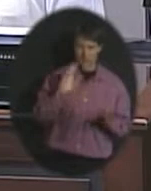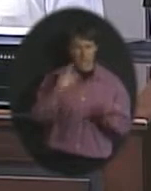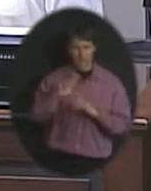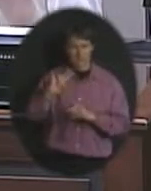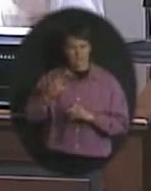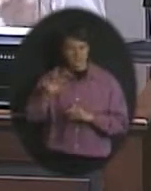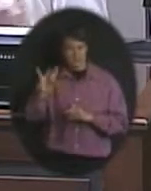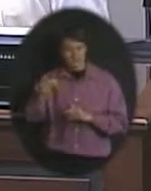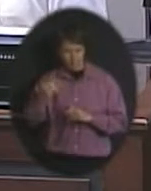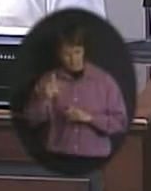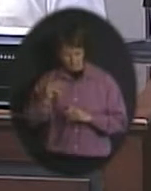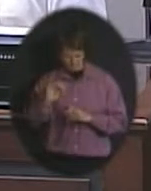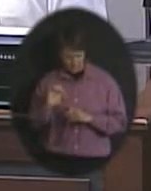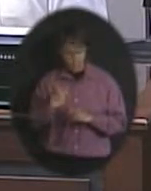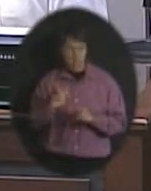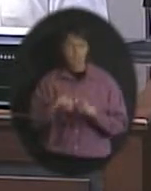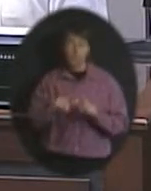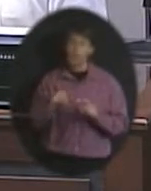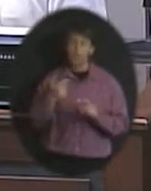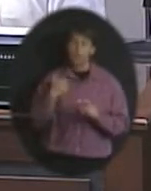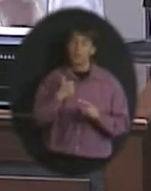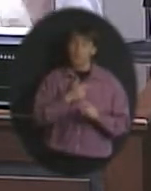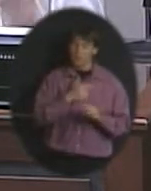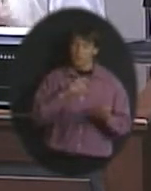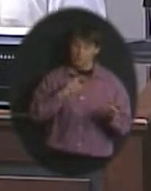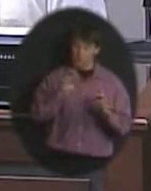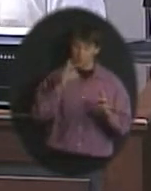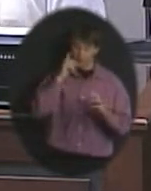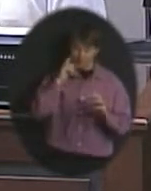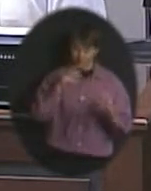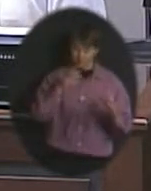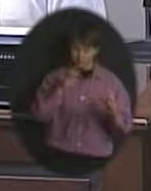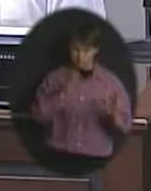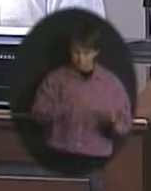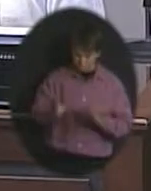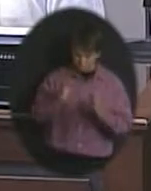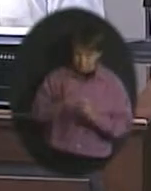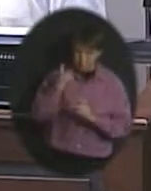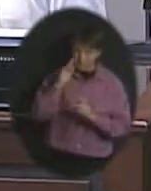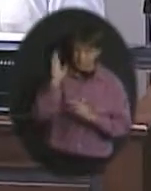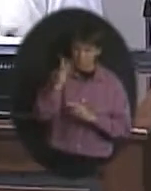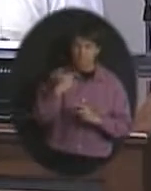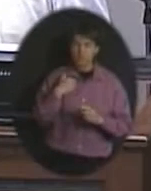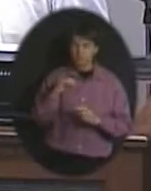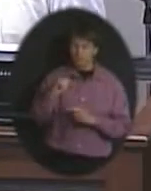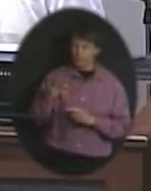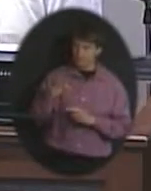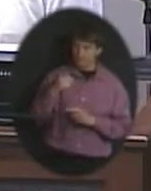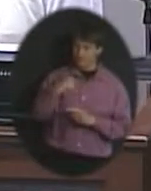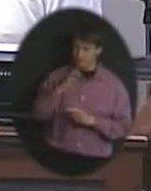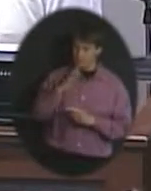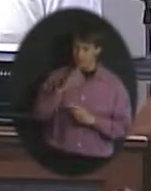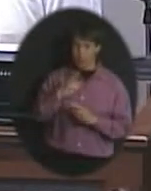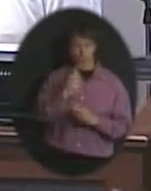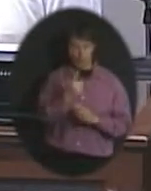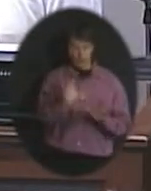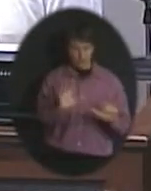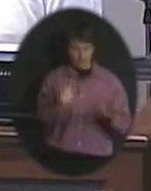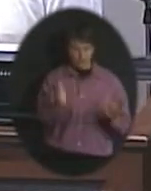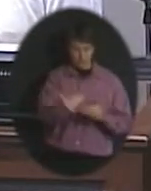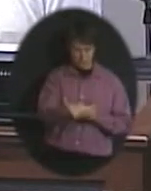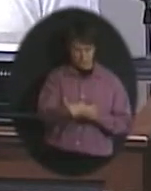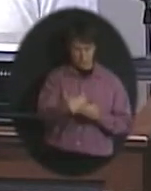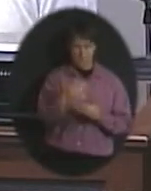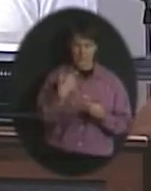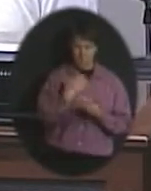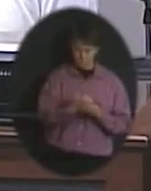eighth grade class. When we were preparing for this, and Jeff and I were talking, we have one classroom equipped. But